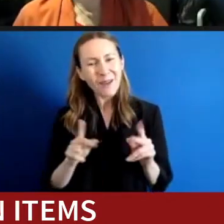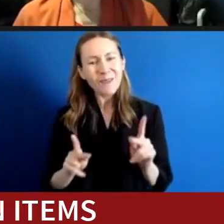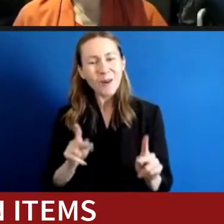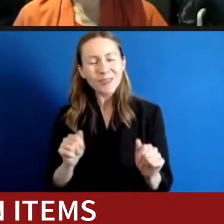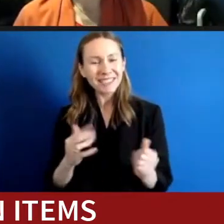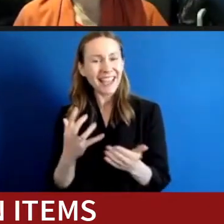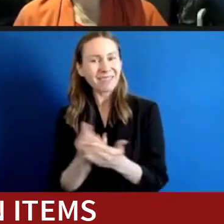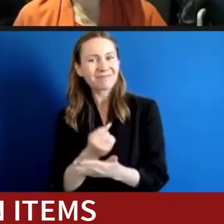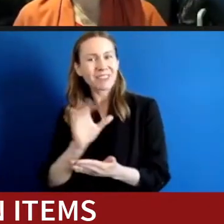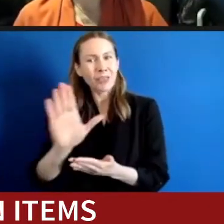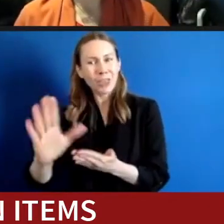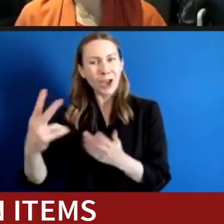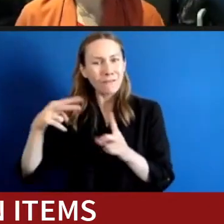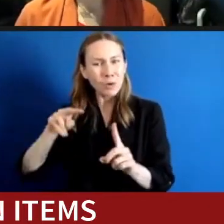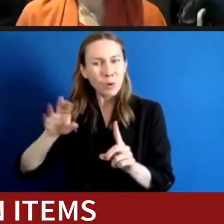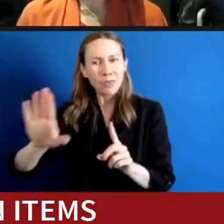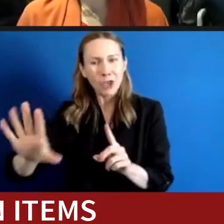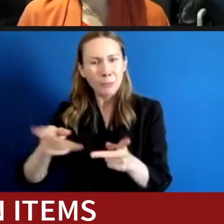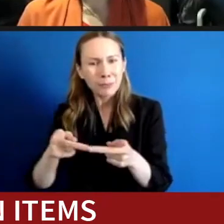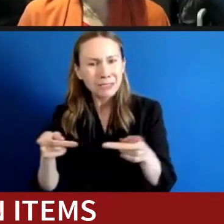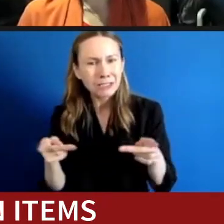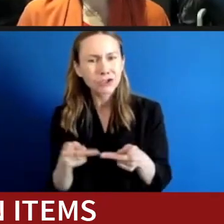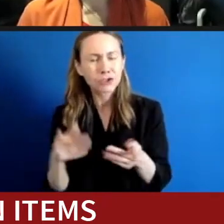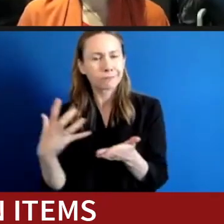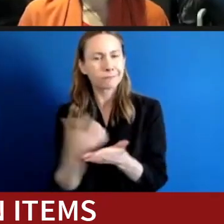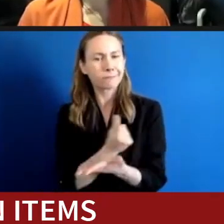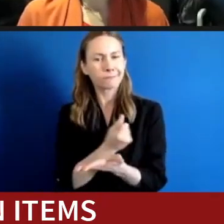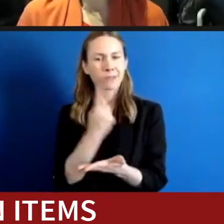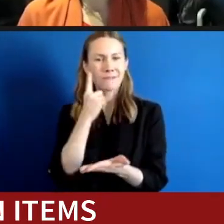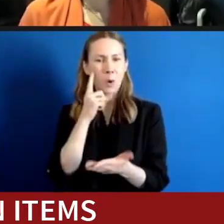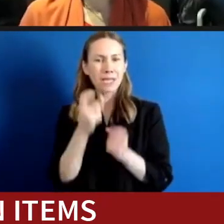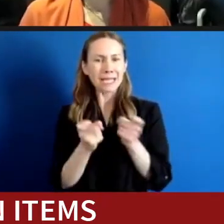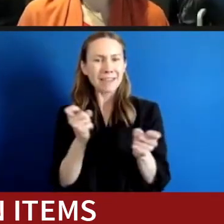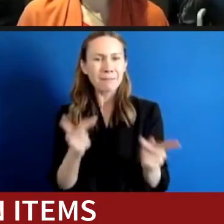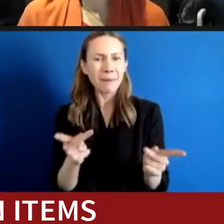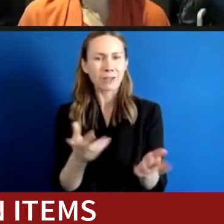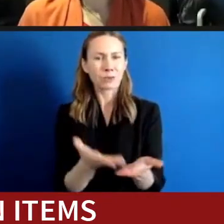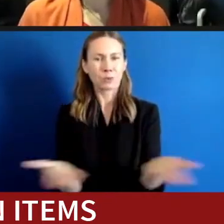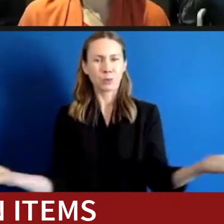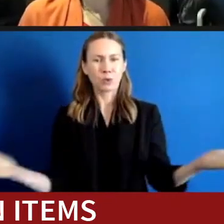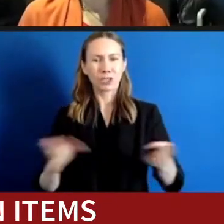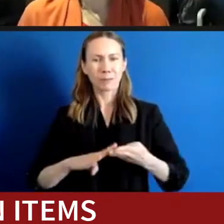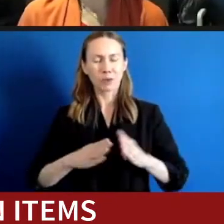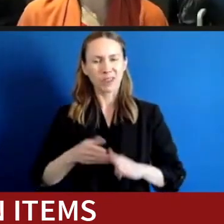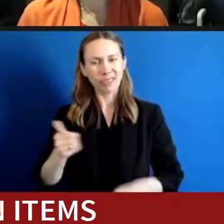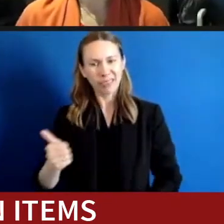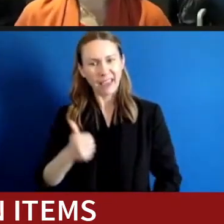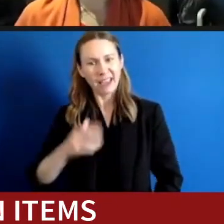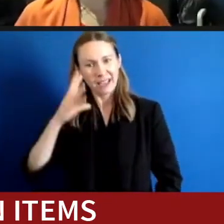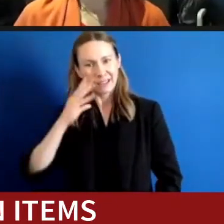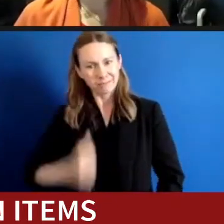their positionality in a way that gives back to the community that they came from.